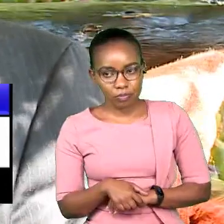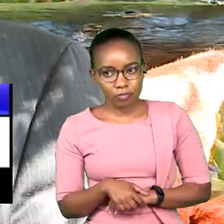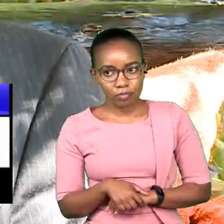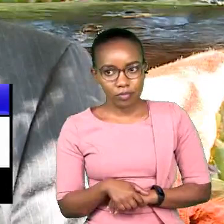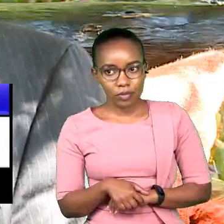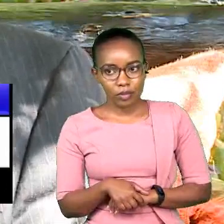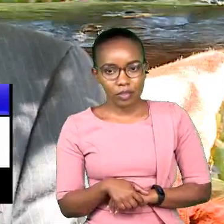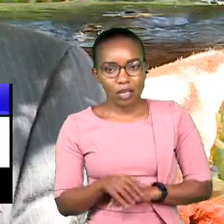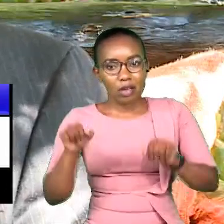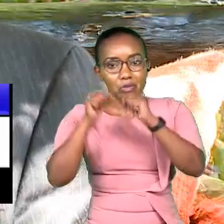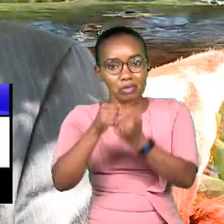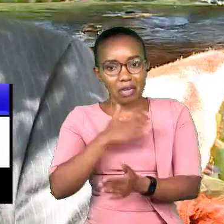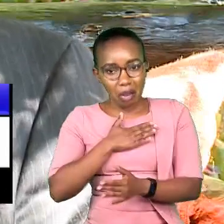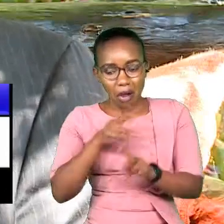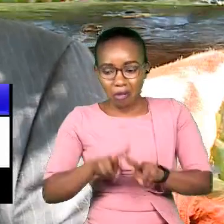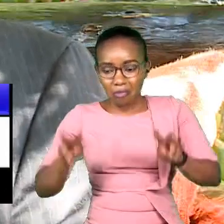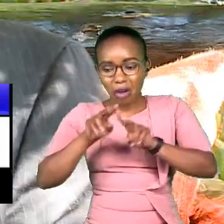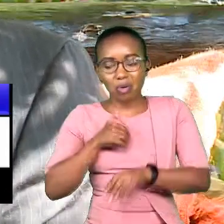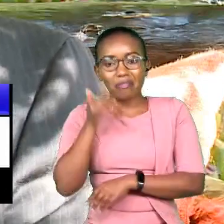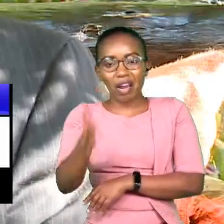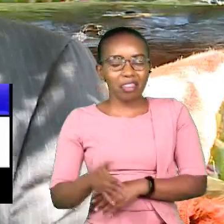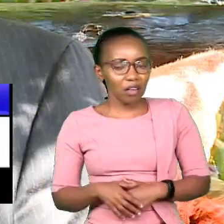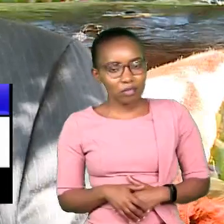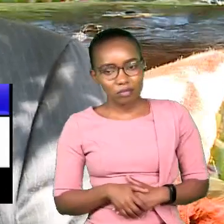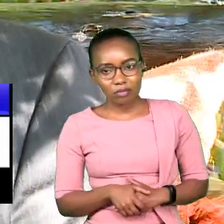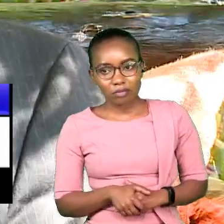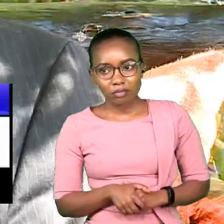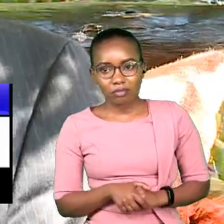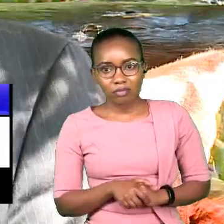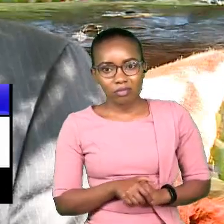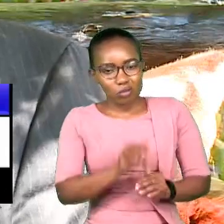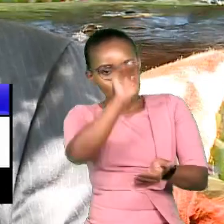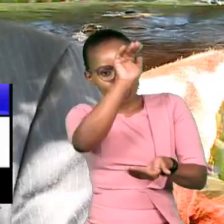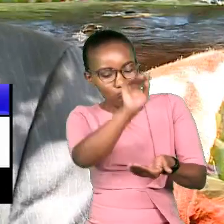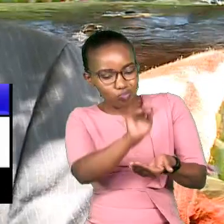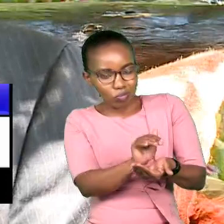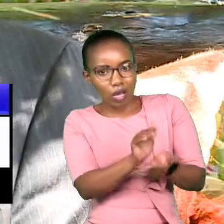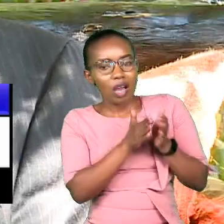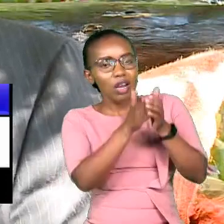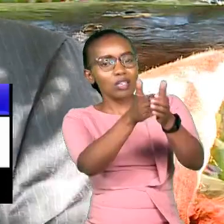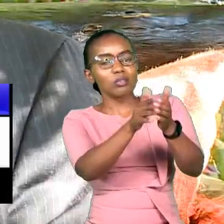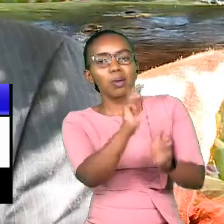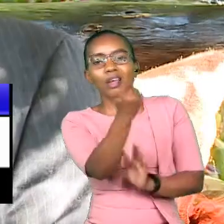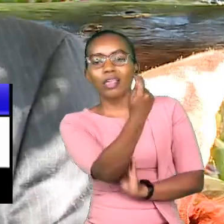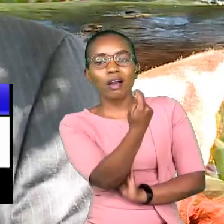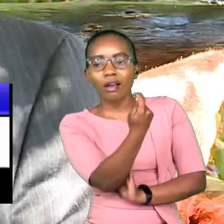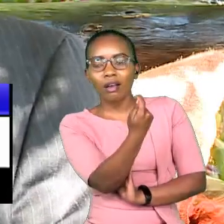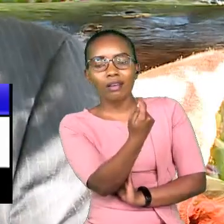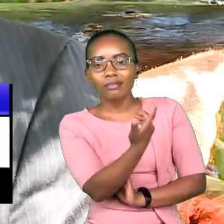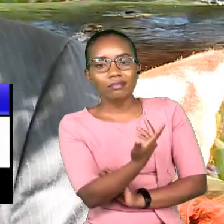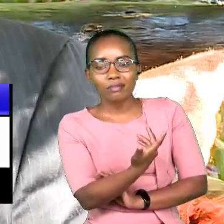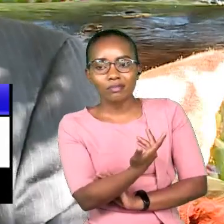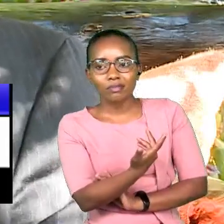very valueless society. We have, you know, reduced leadership in Kenya to